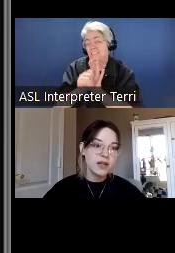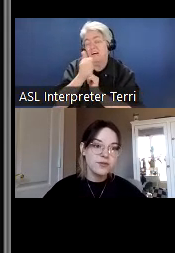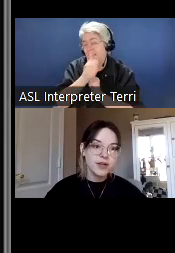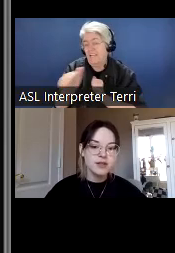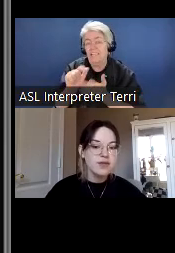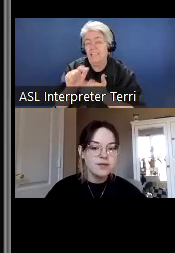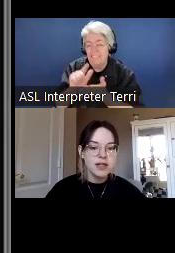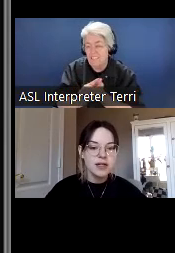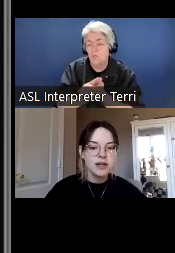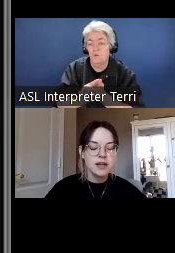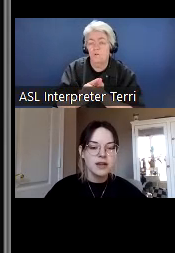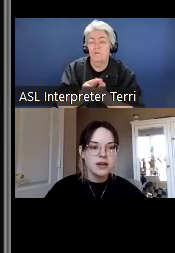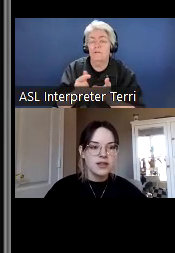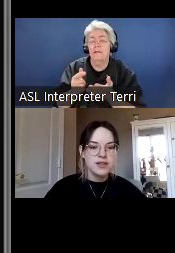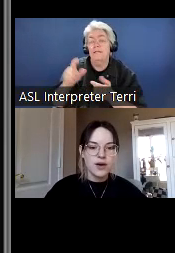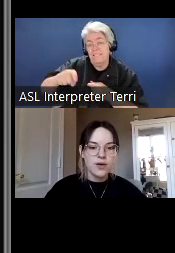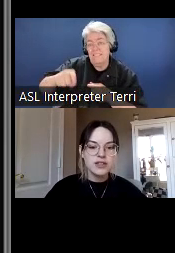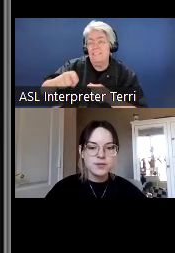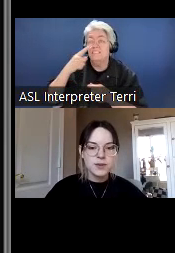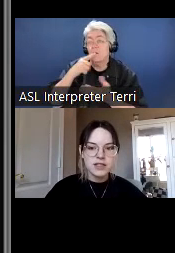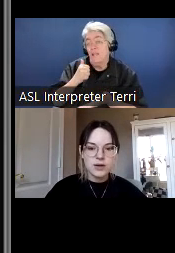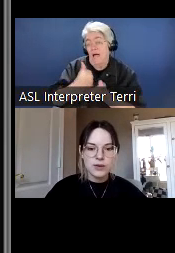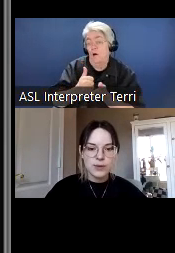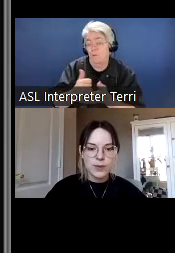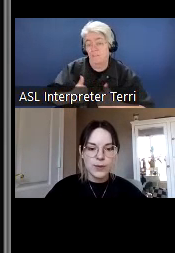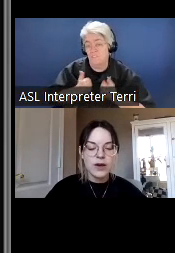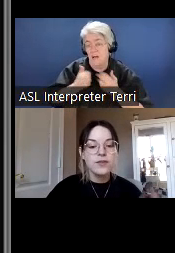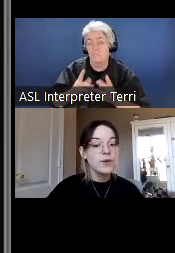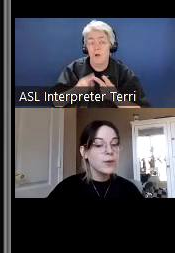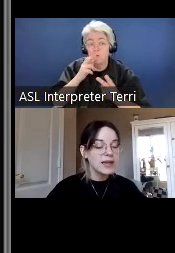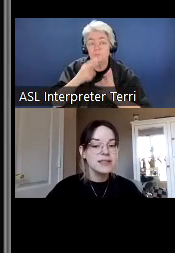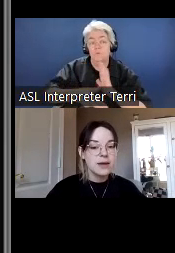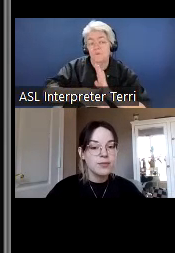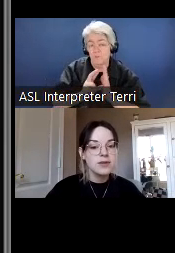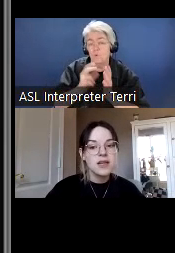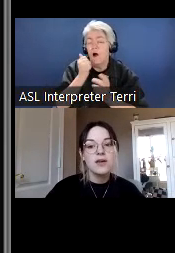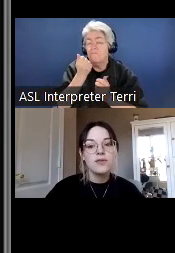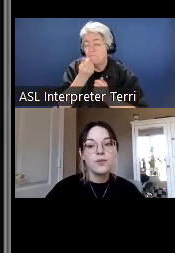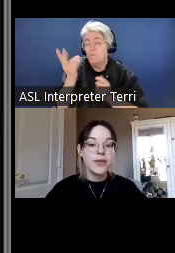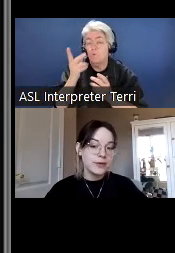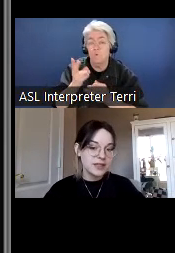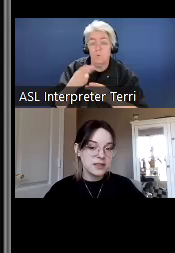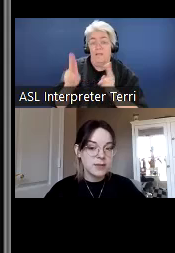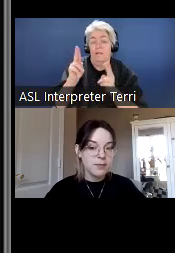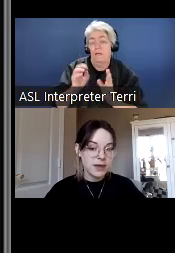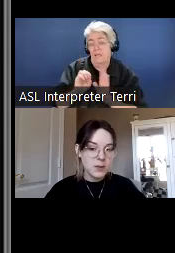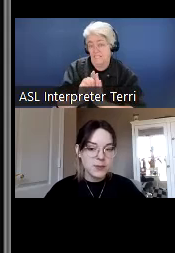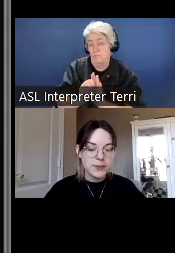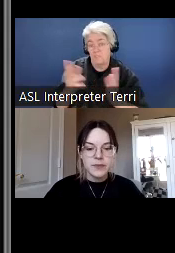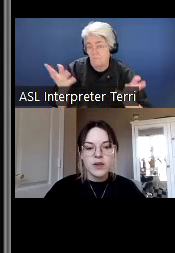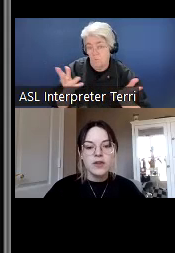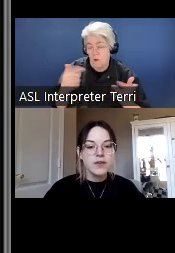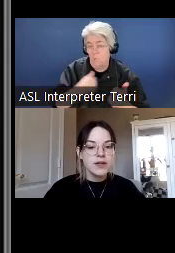might be relevant for a survivor. So I just wanted to go through a few quick examples of what those things might